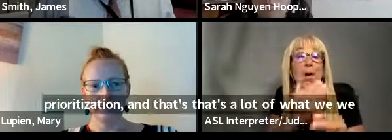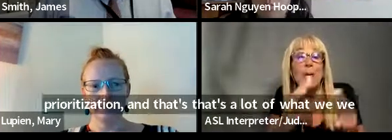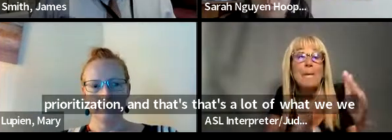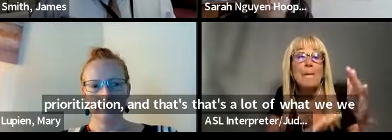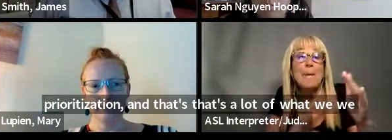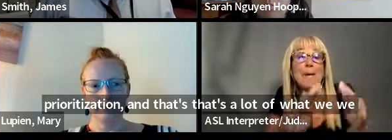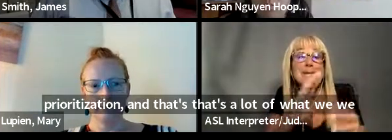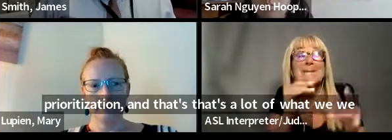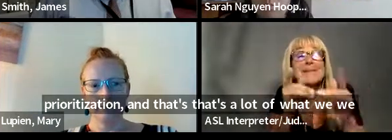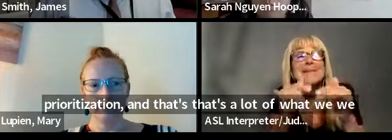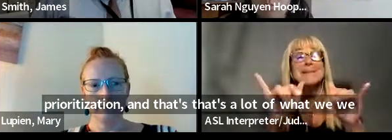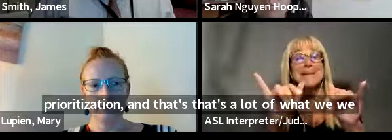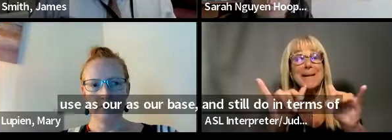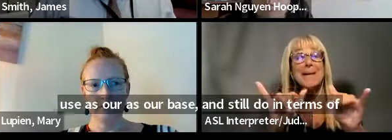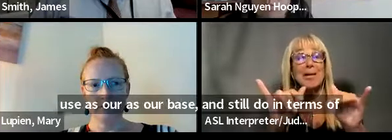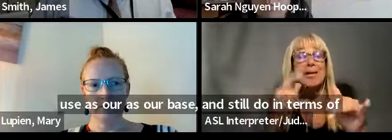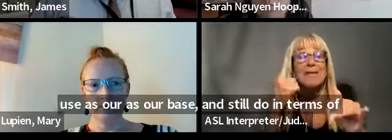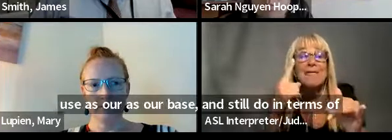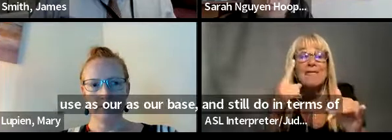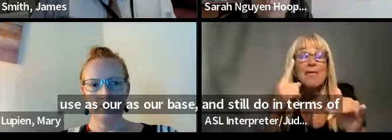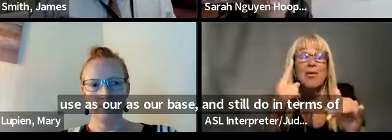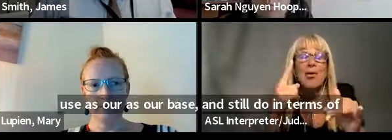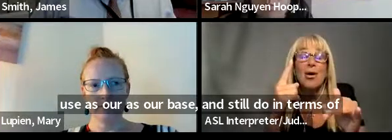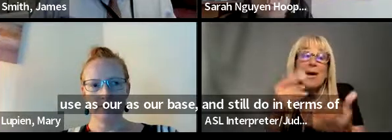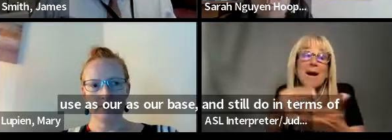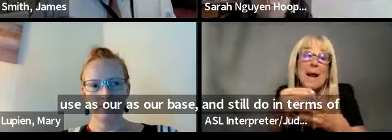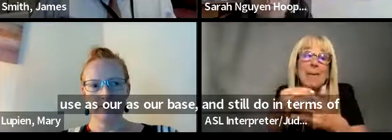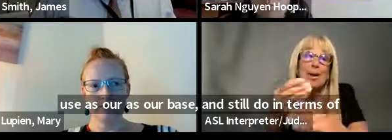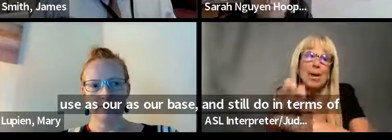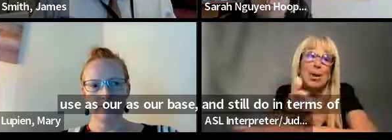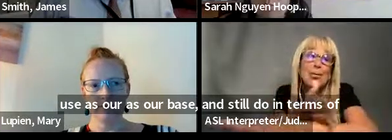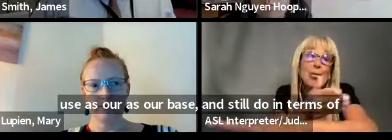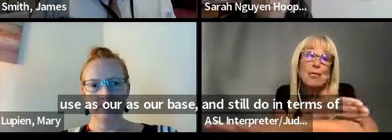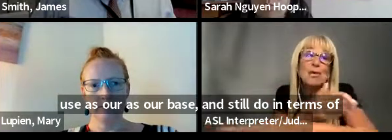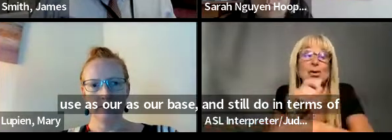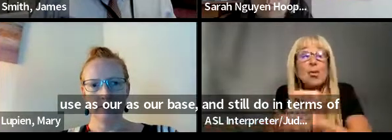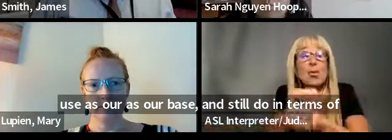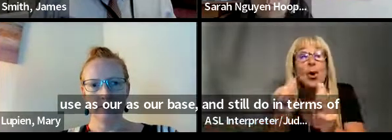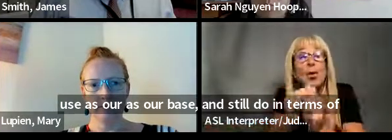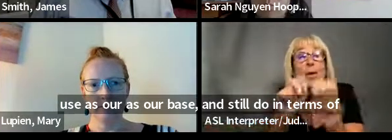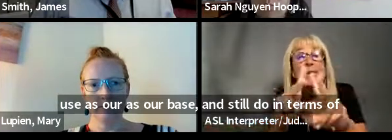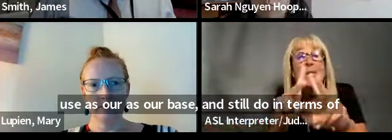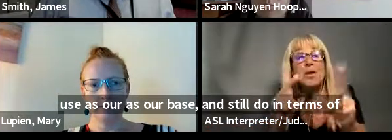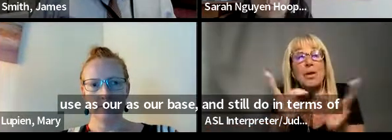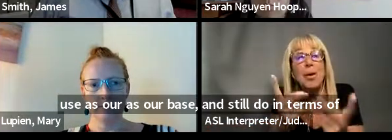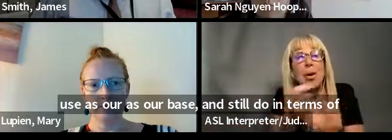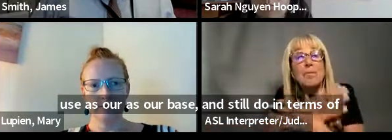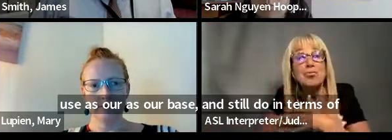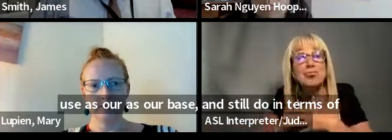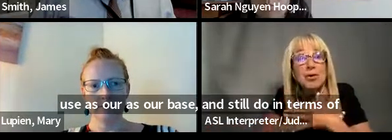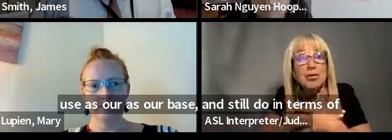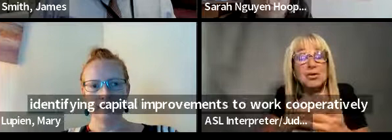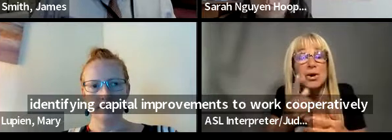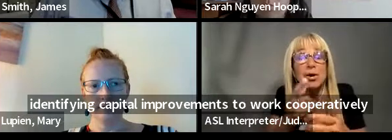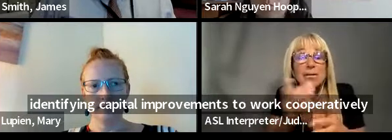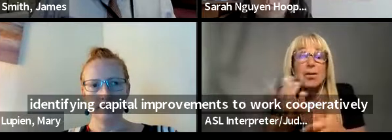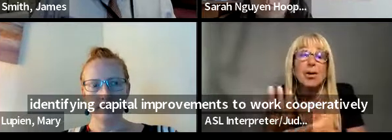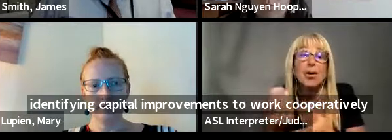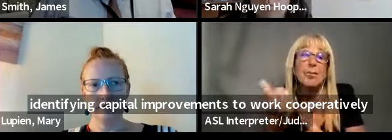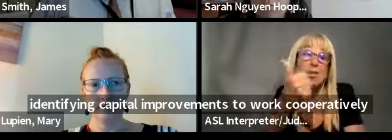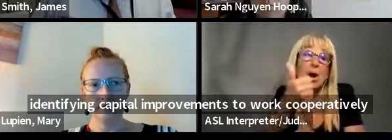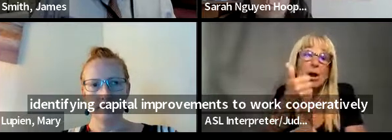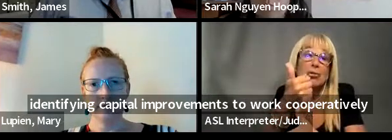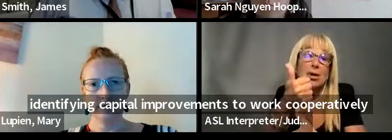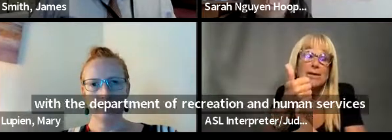terms of identifying capital improvements to work cooperatively with the Department of Recreation and Human Services on prioritizing and